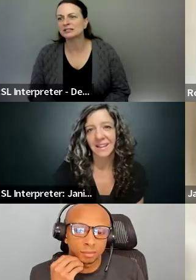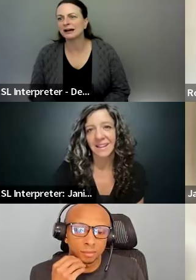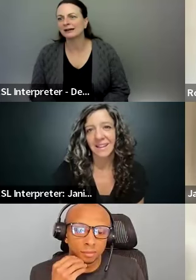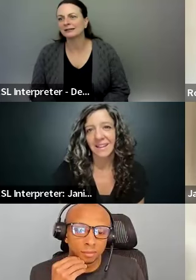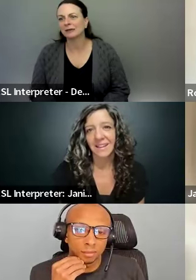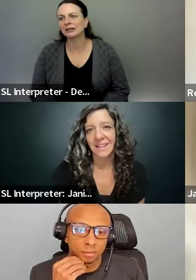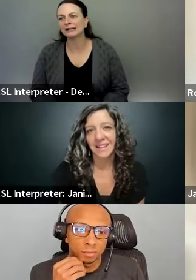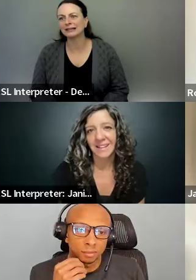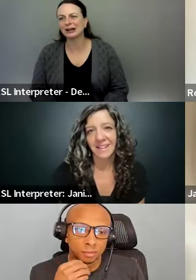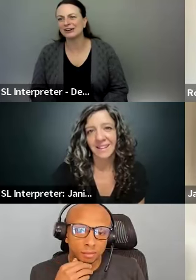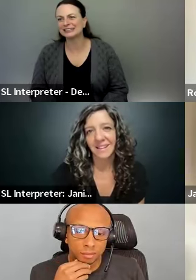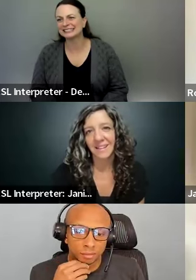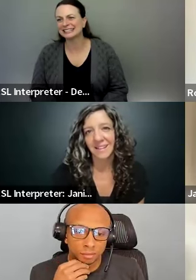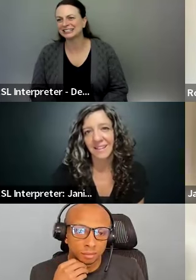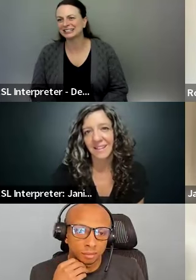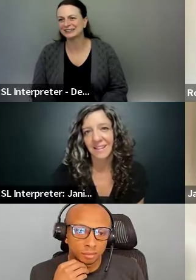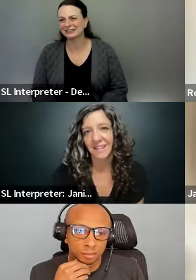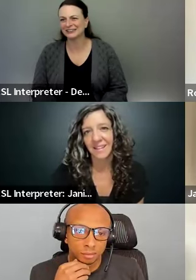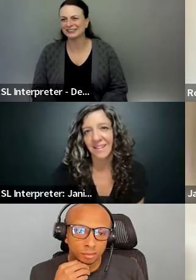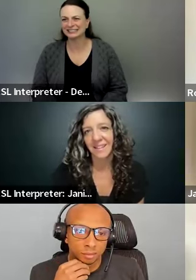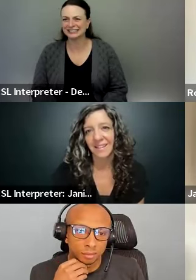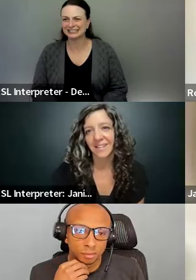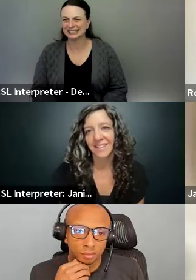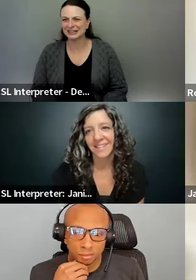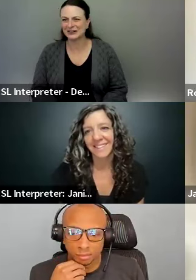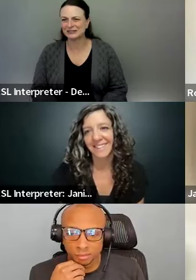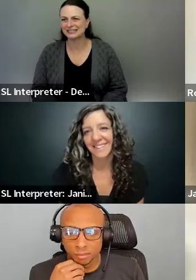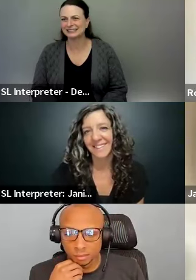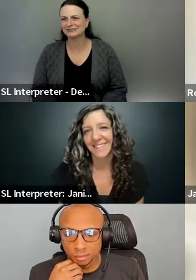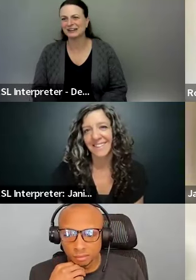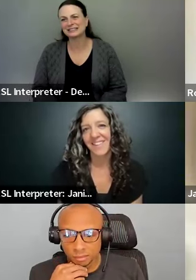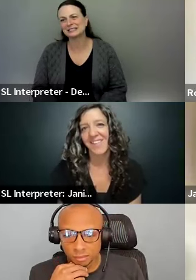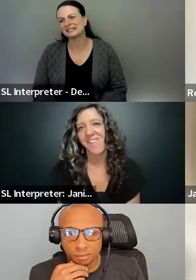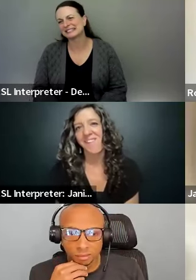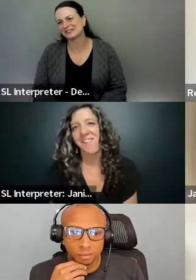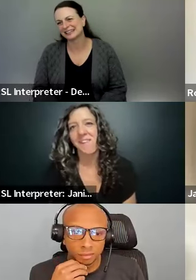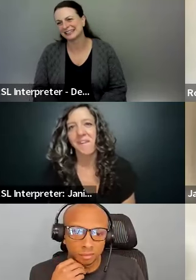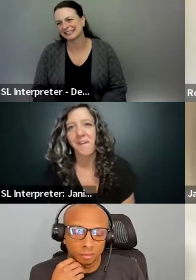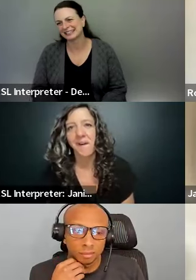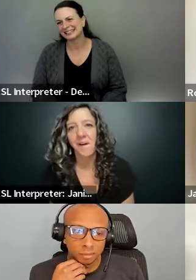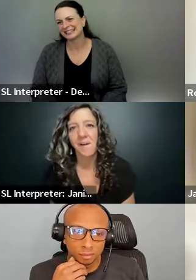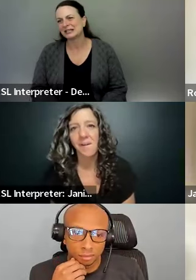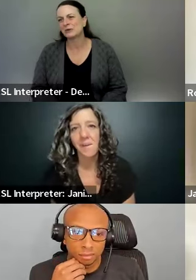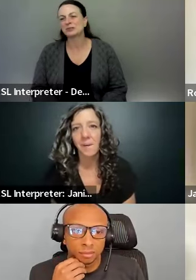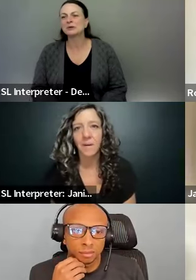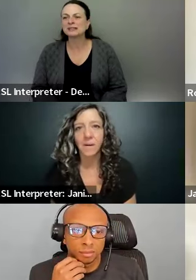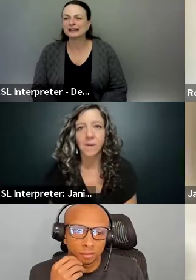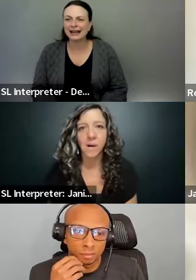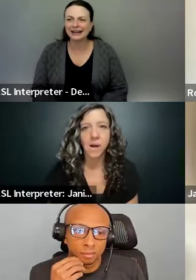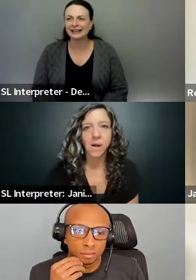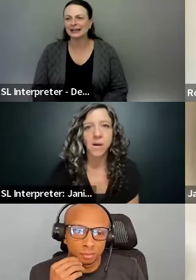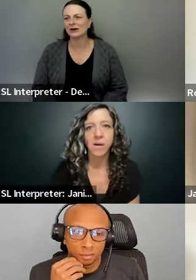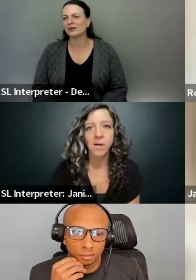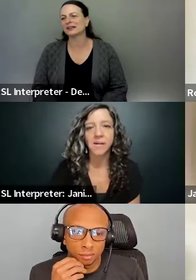It was a really long discussion with the volunteers. I know it was a very specific, you know, with the